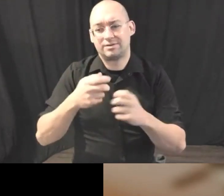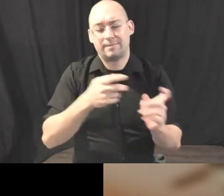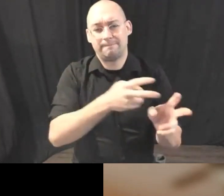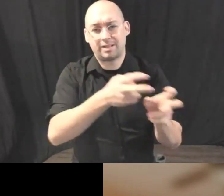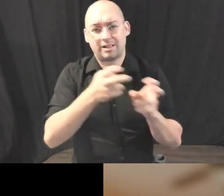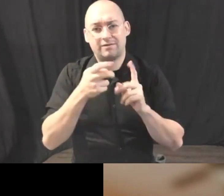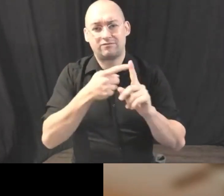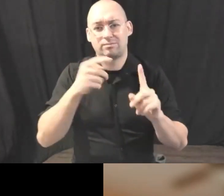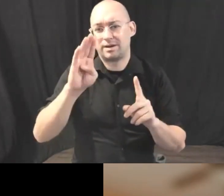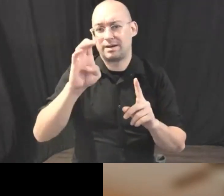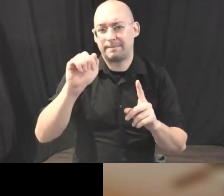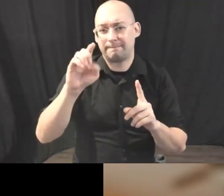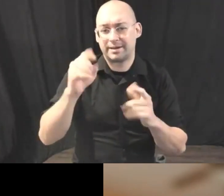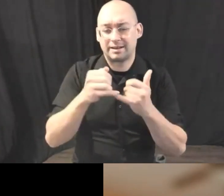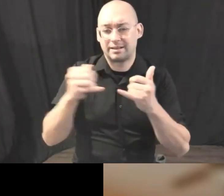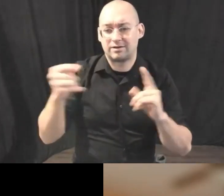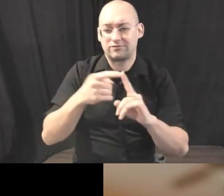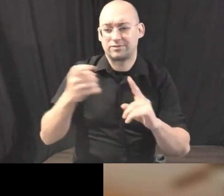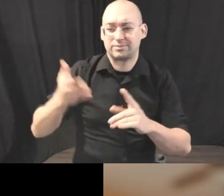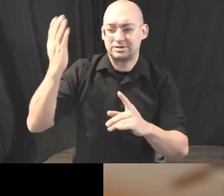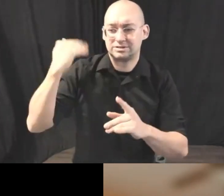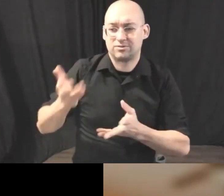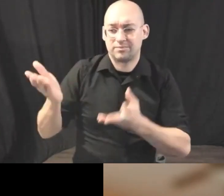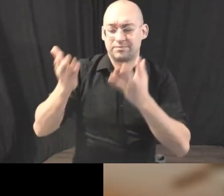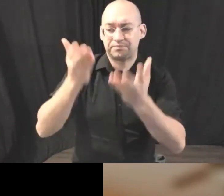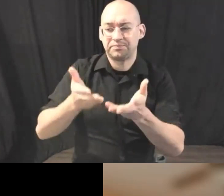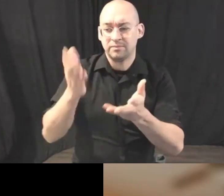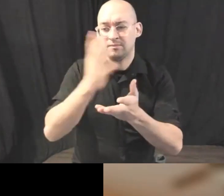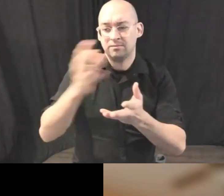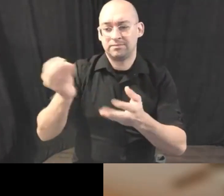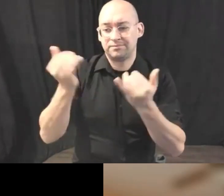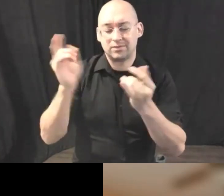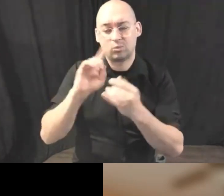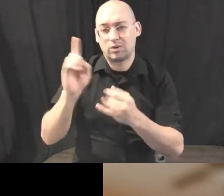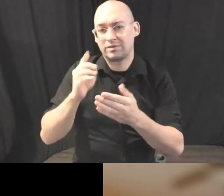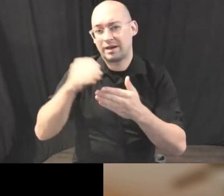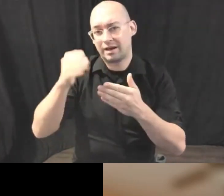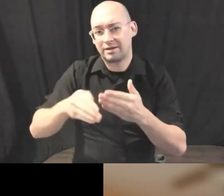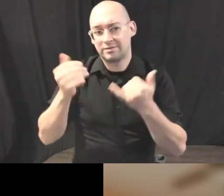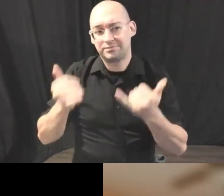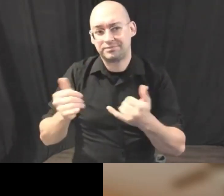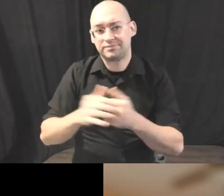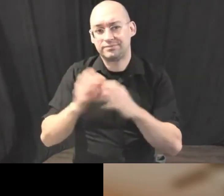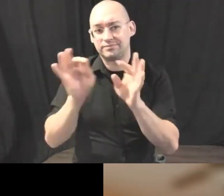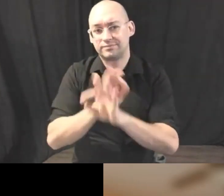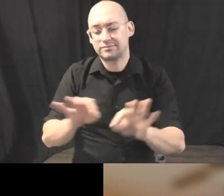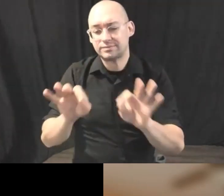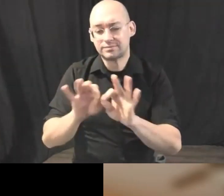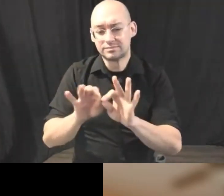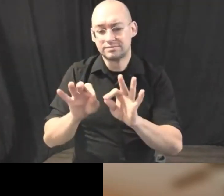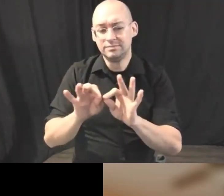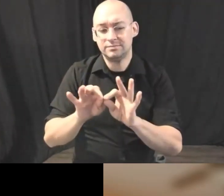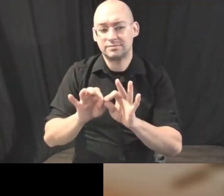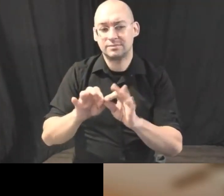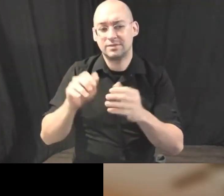previous recommendations of the committee to and where they end up. And I think it's important for us to be able to track